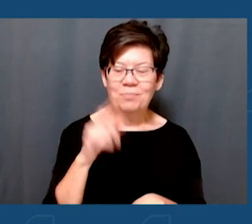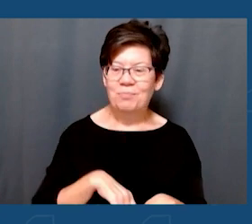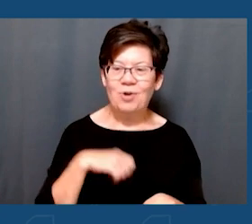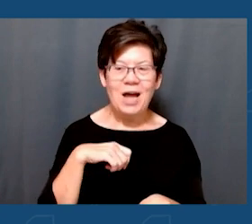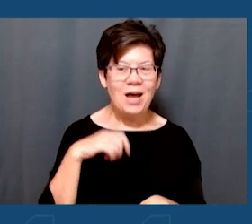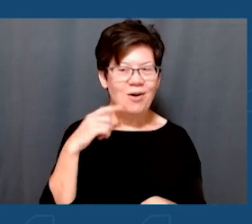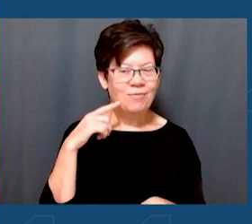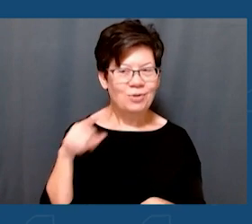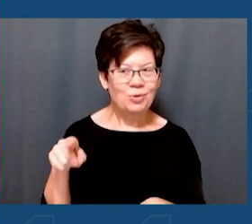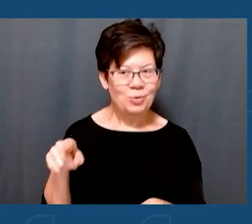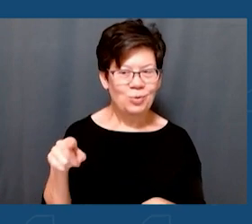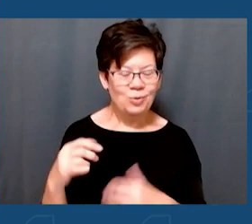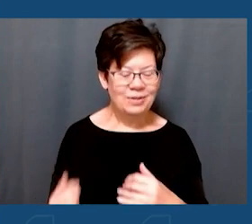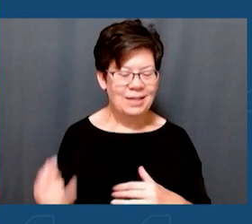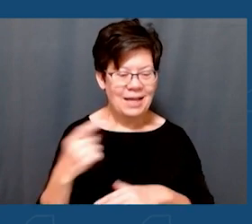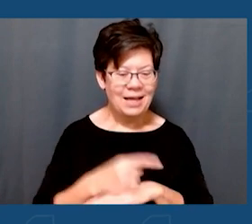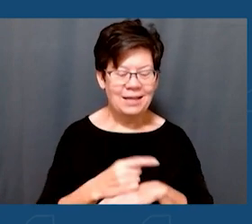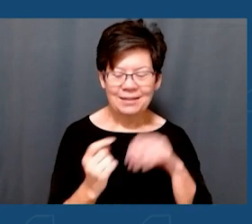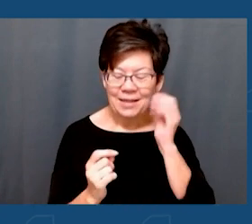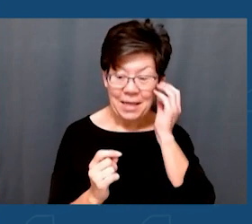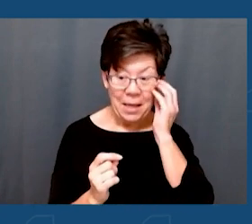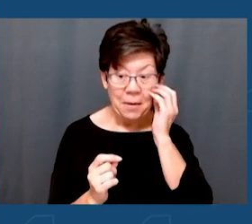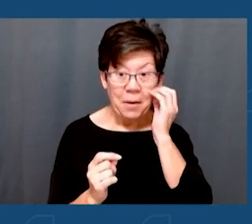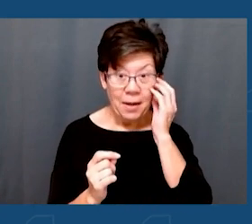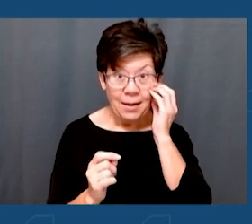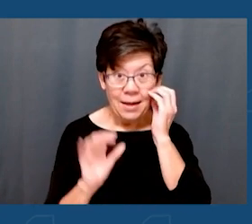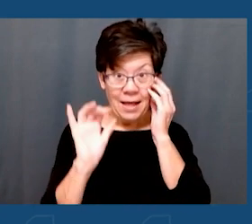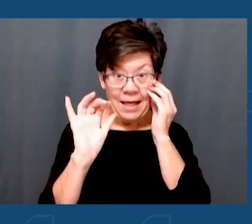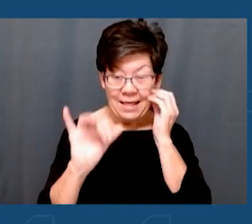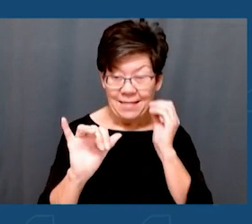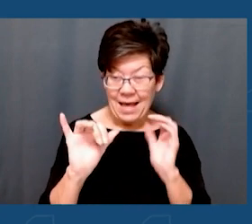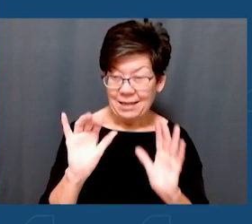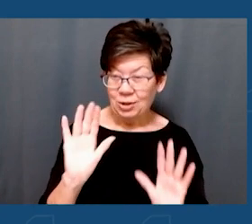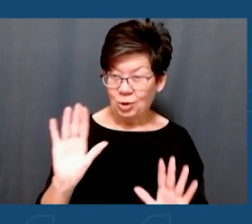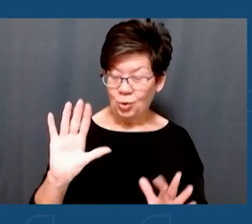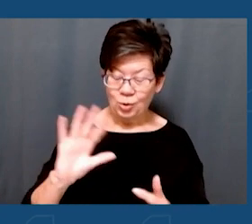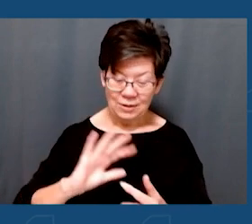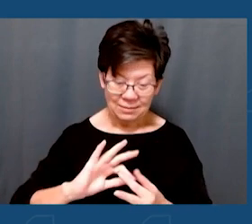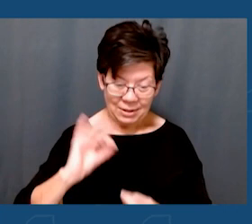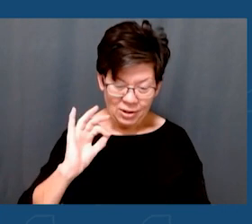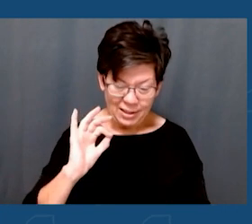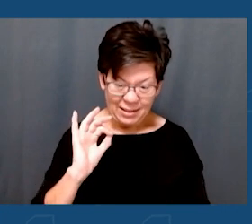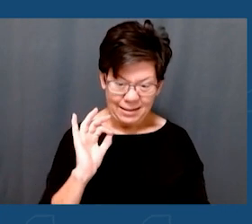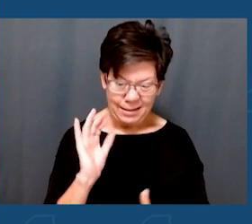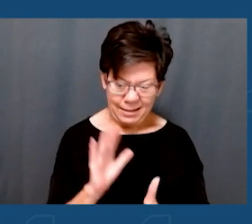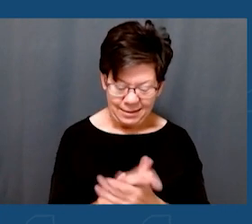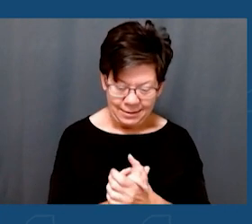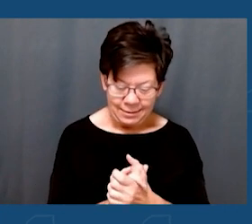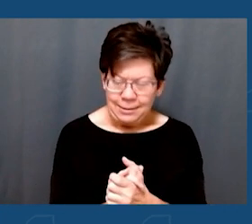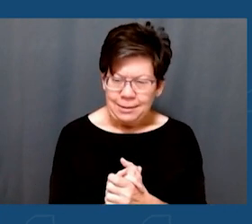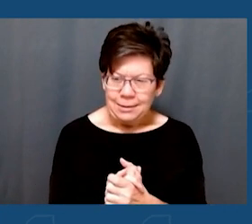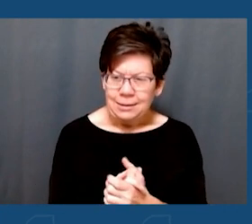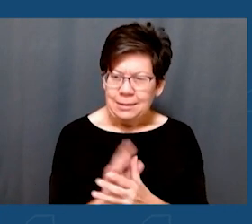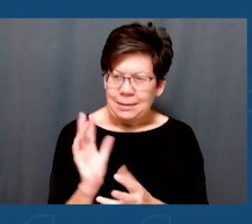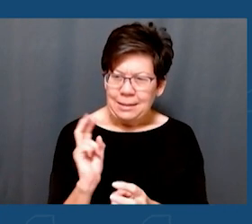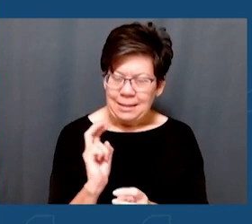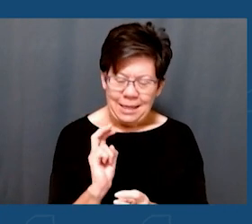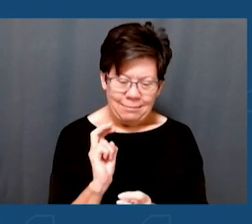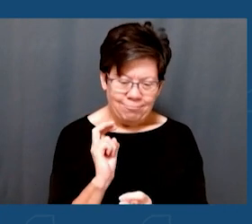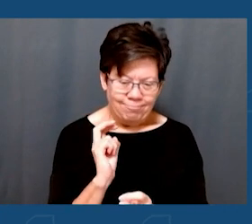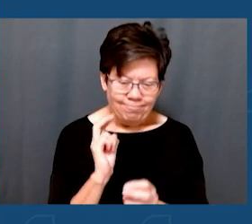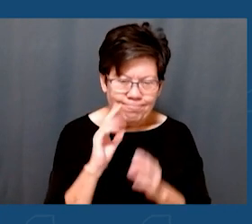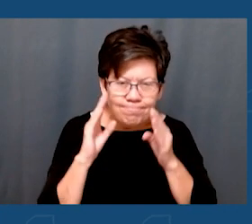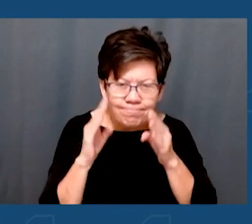you today. And that spirit, that hard-working spirit that